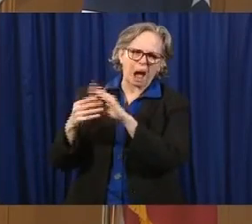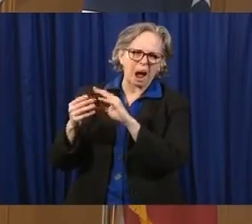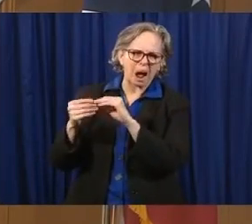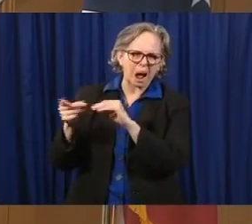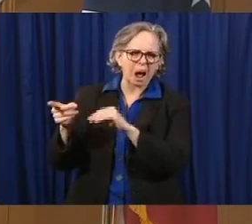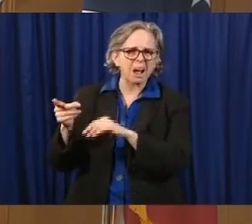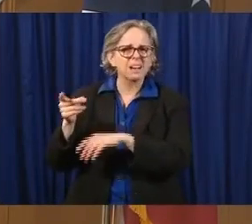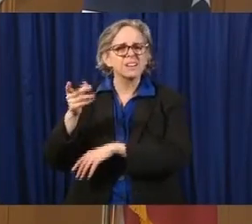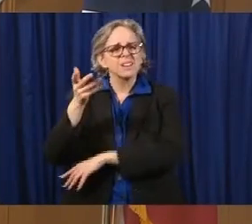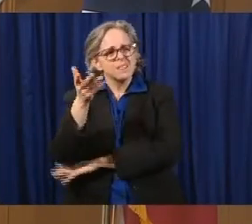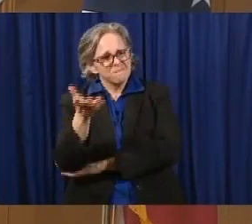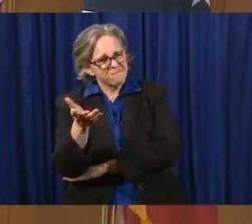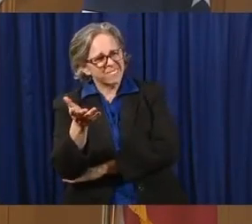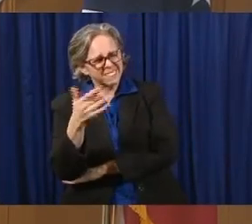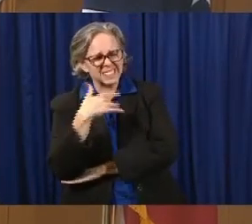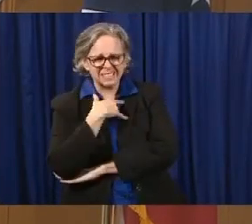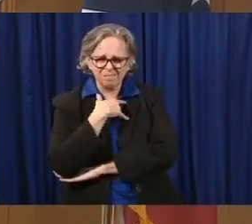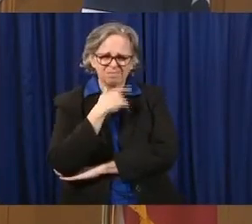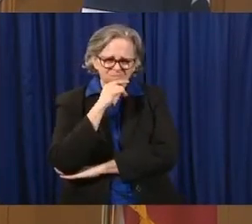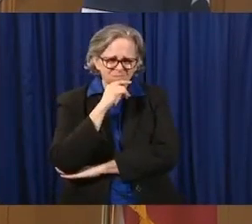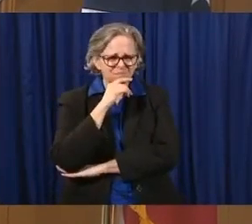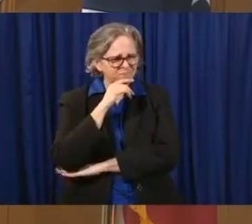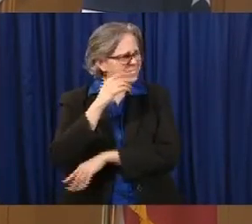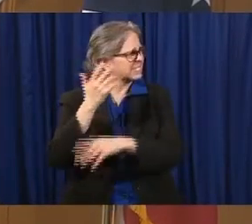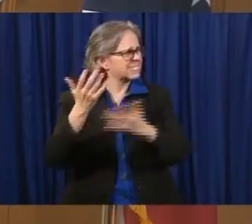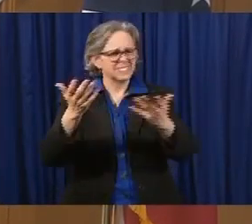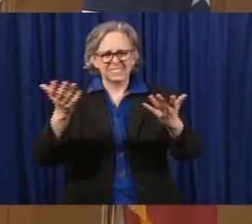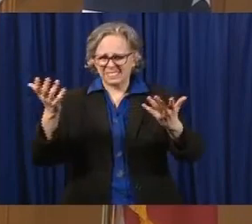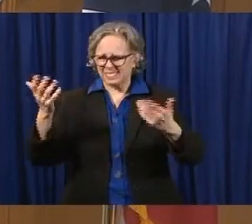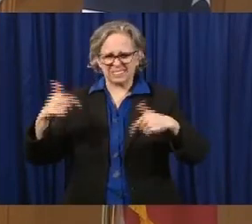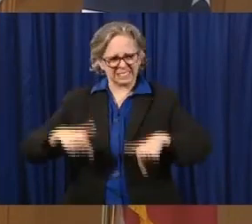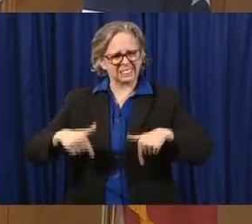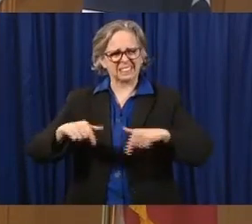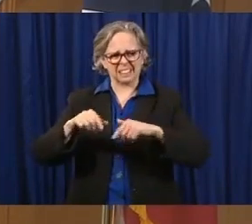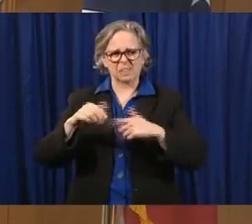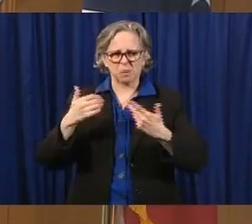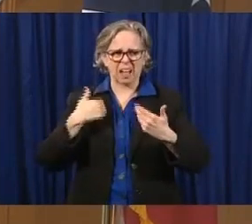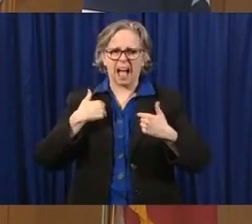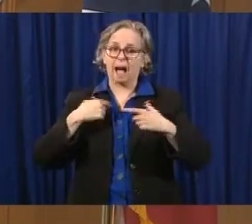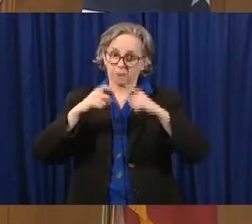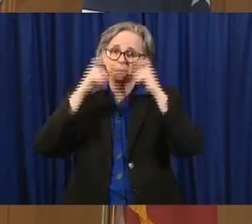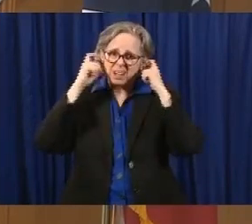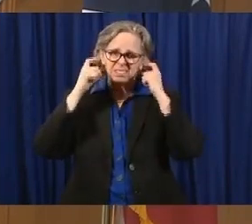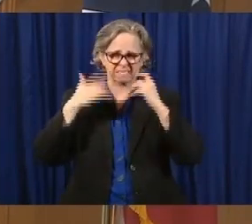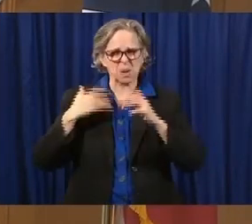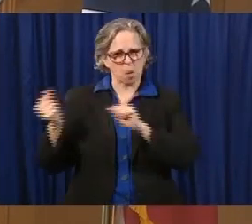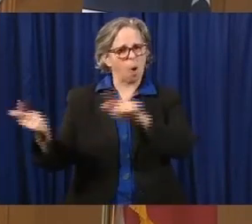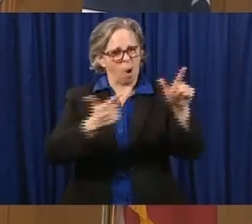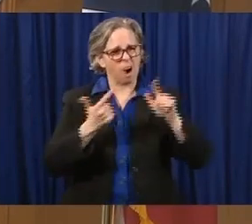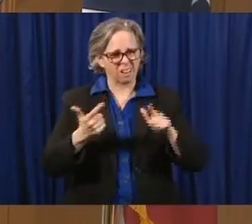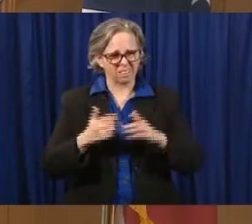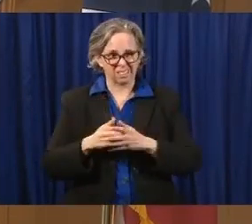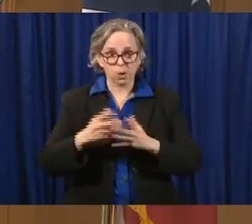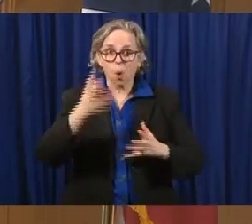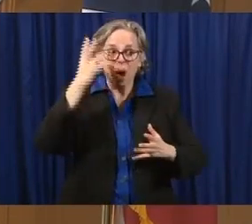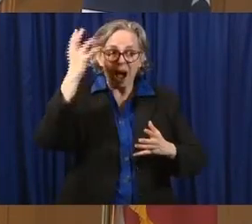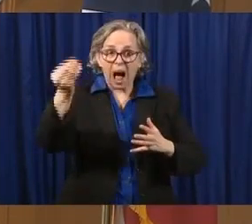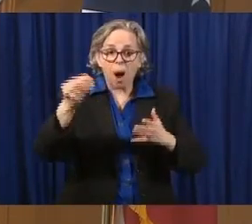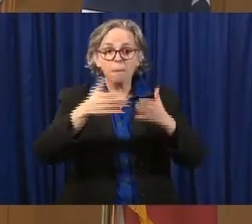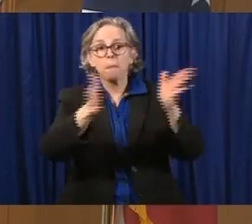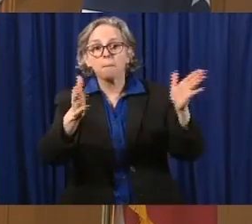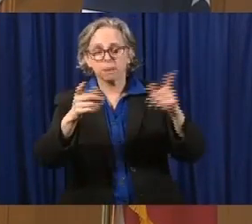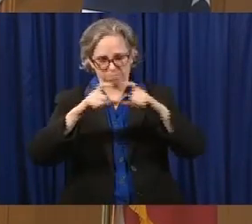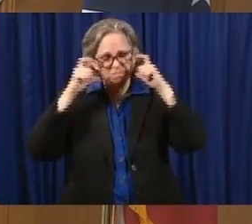in this state will have a couple of these masks. That when you go out into public, you can use